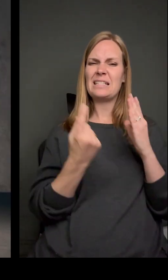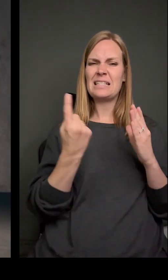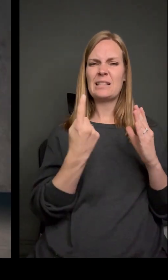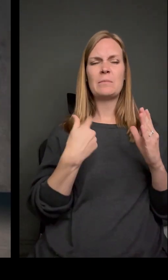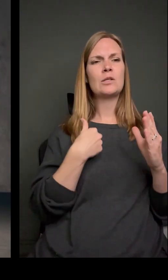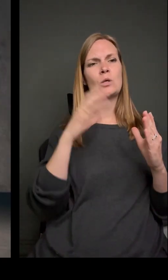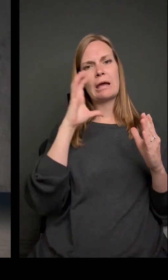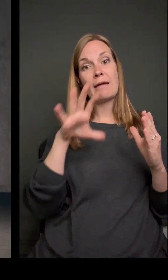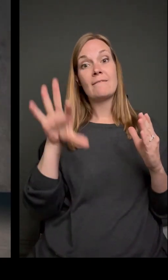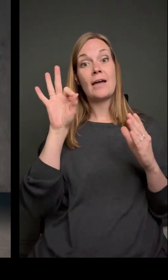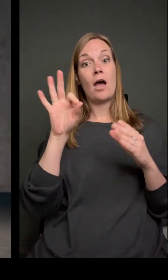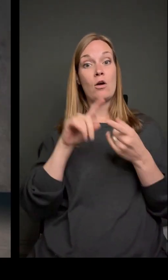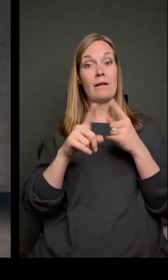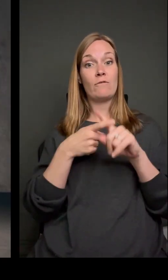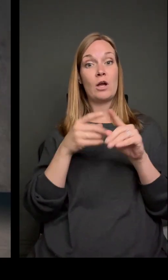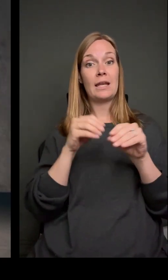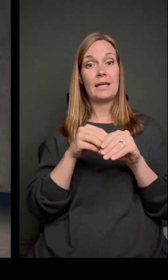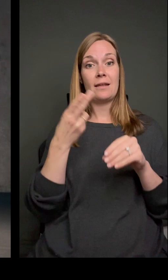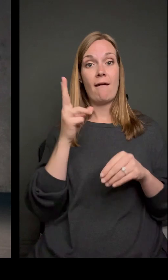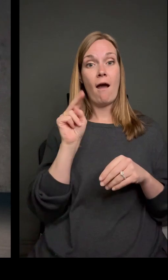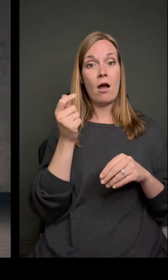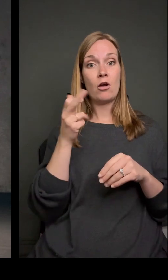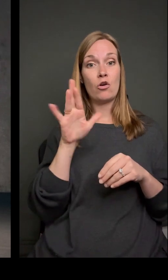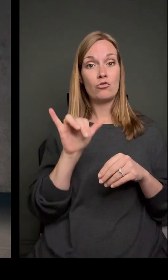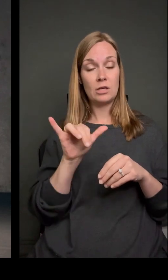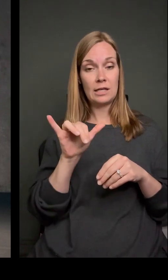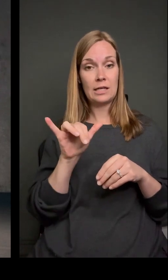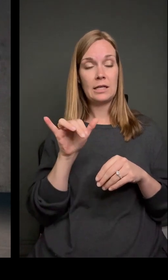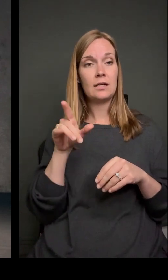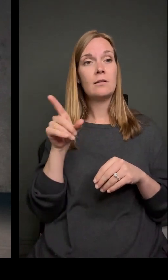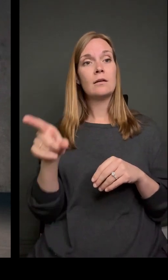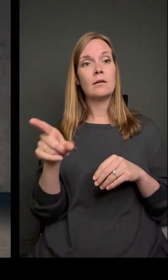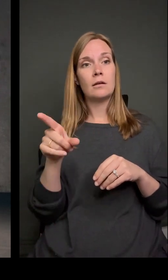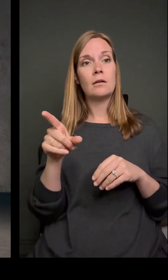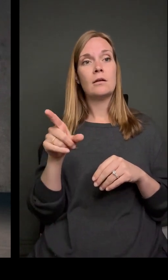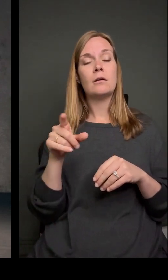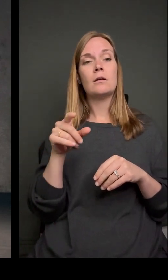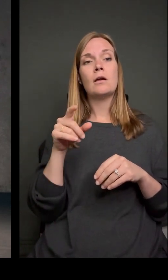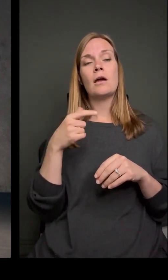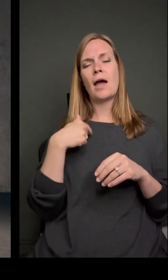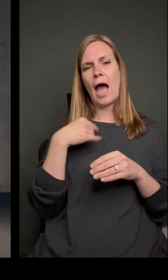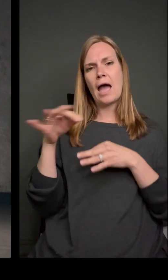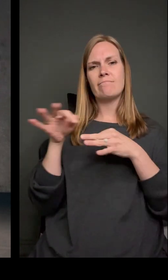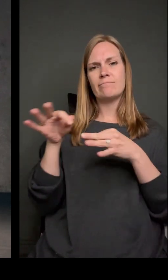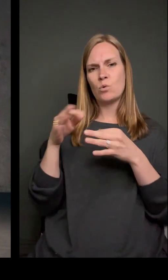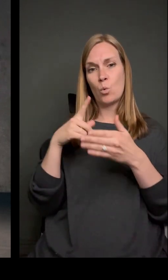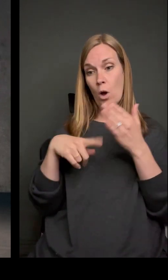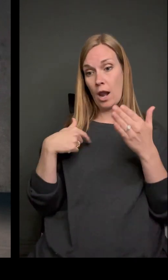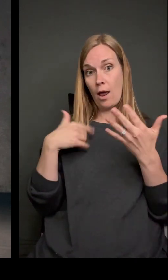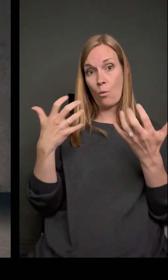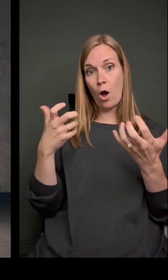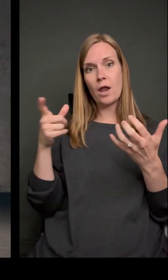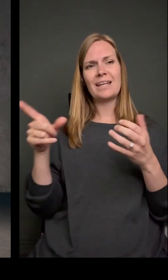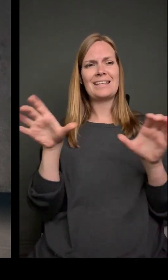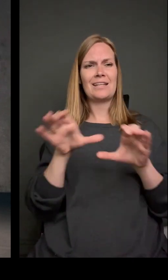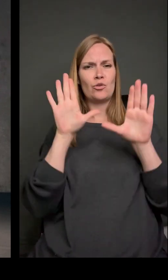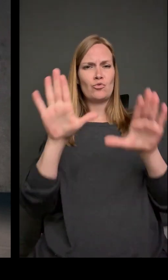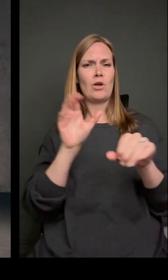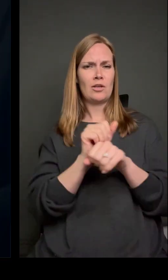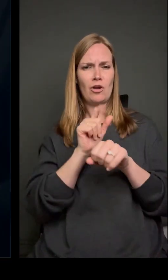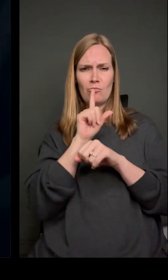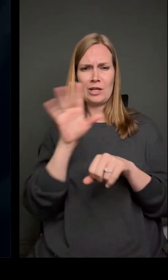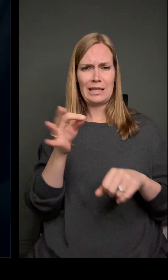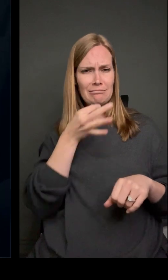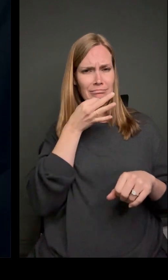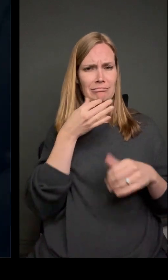in Hungary, Andras Bajlok, who I told him what I wanted, and he did a super job. I think he's kind of a